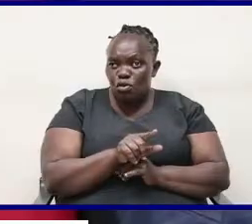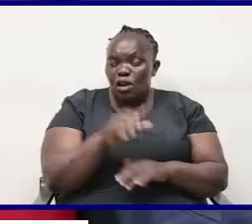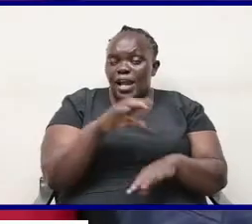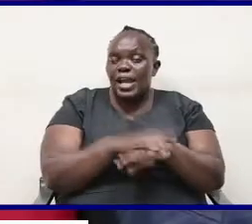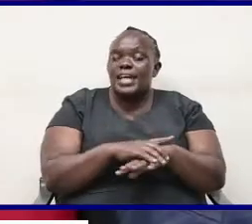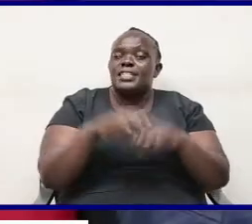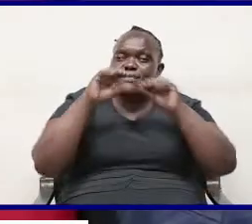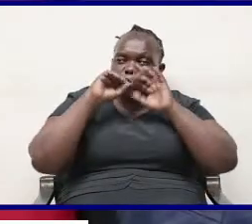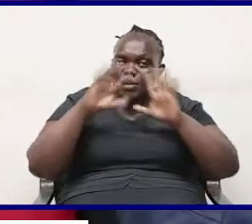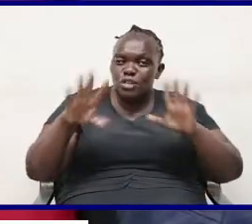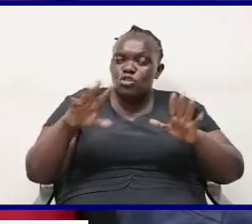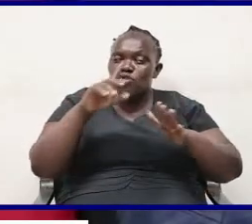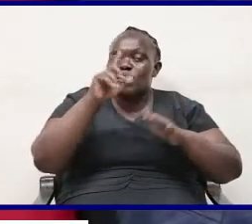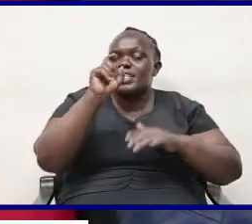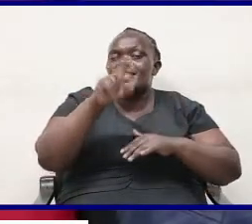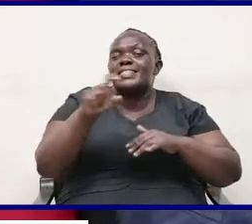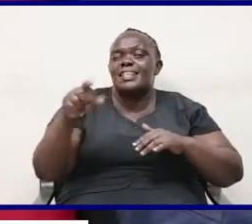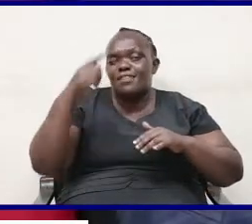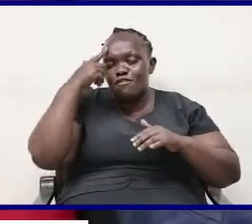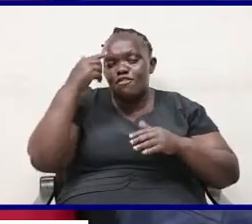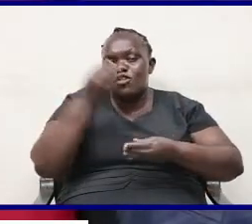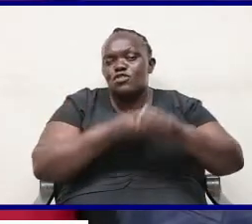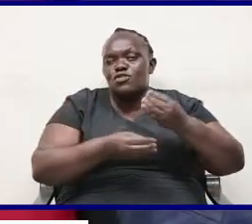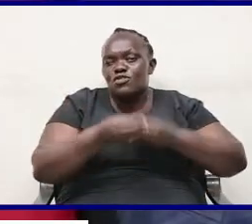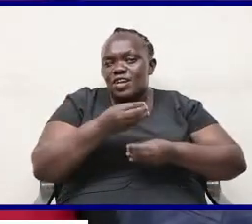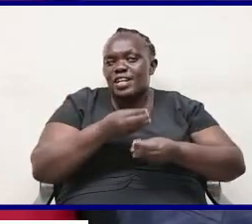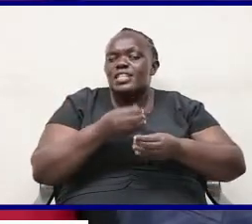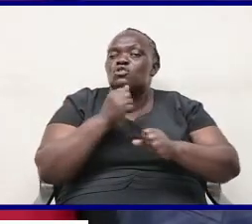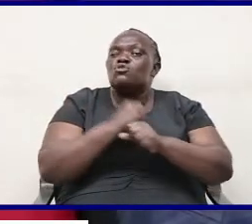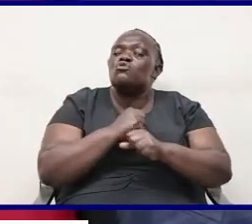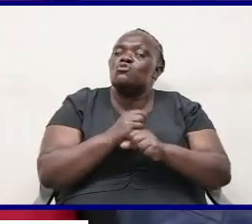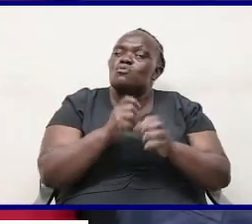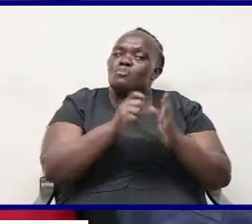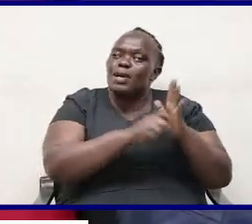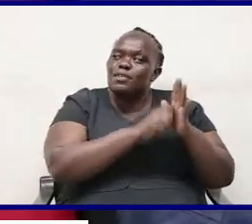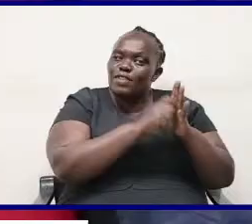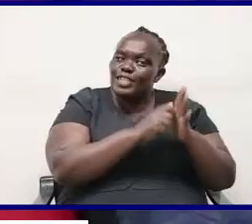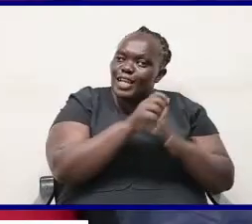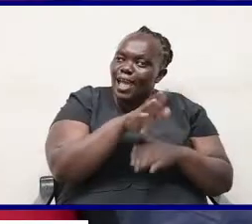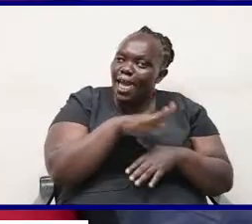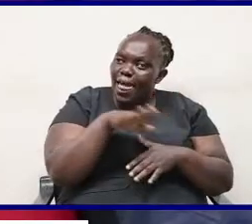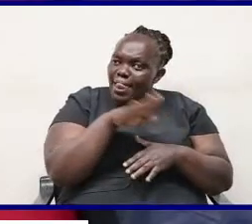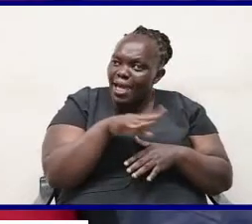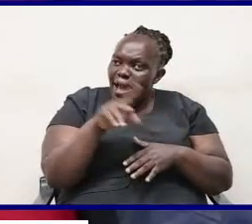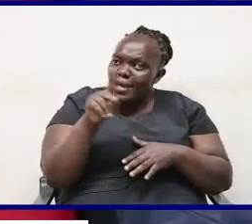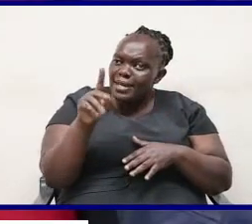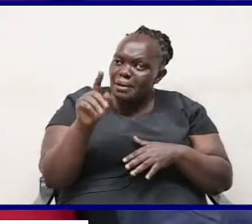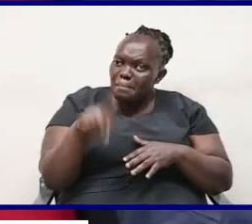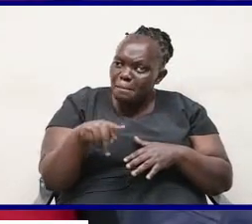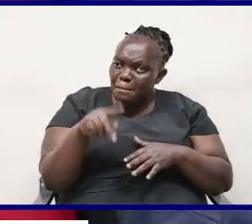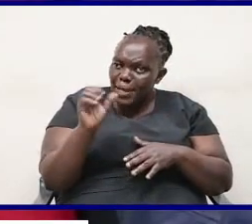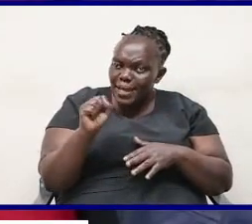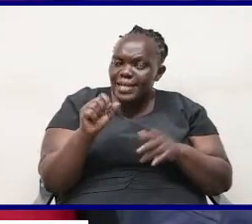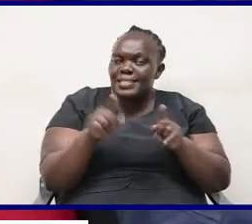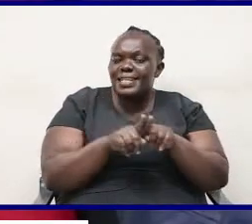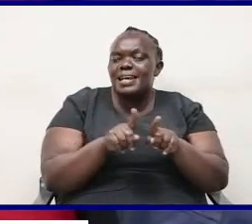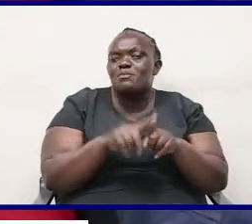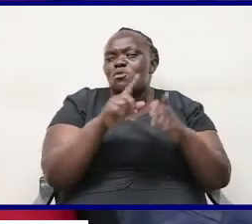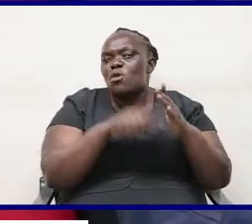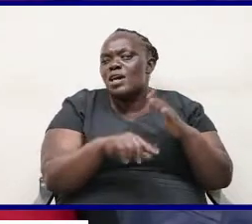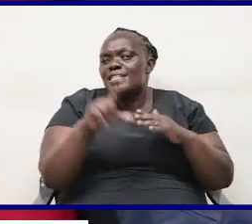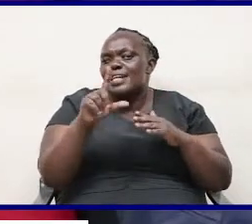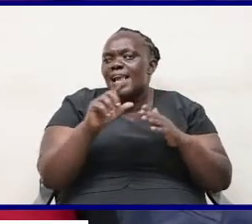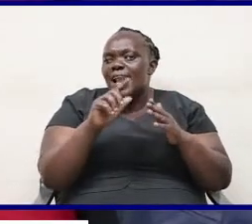get information on what is needed for trade. This is more to do with the manufacturing. So we have the Kipi, the Kirdis,